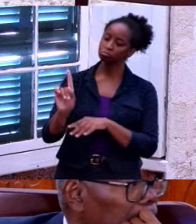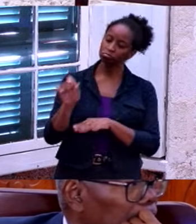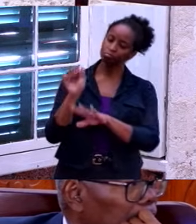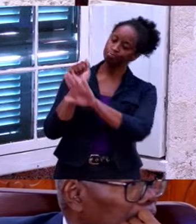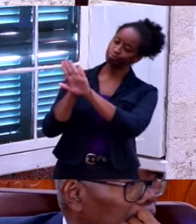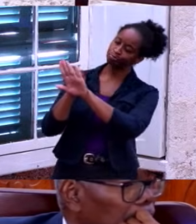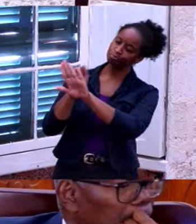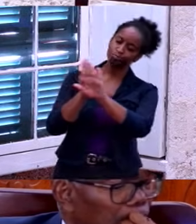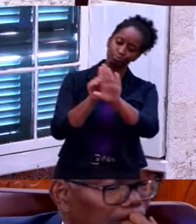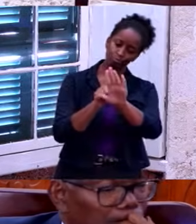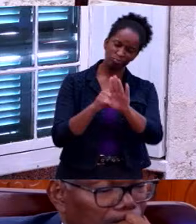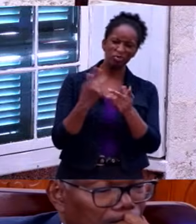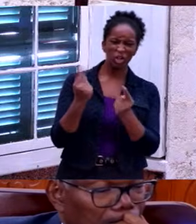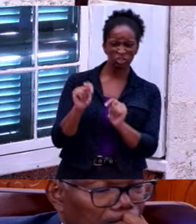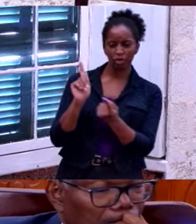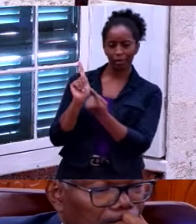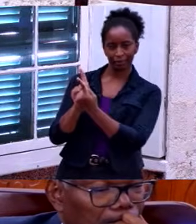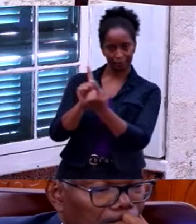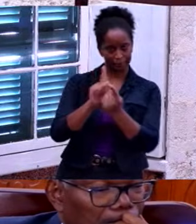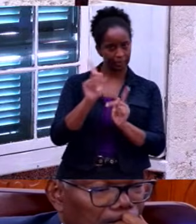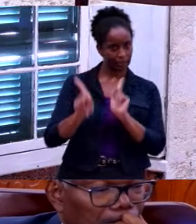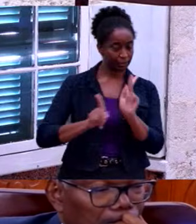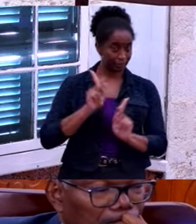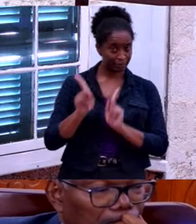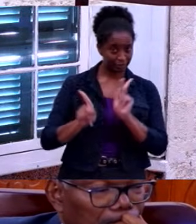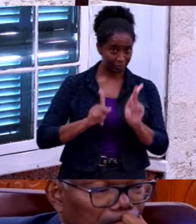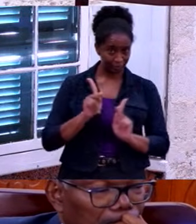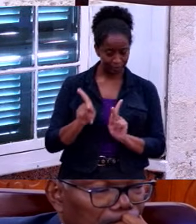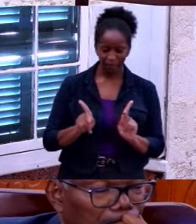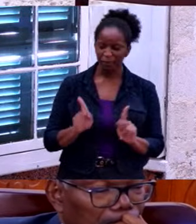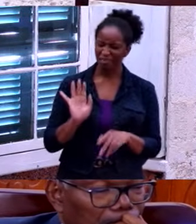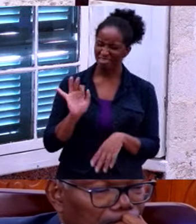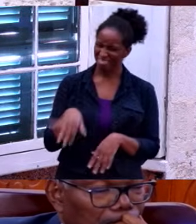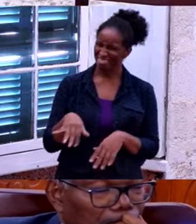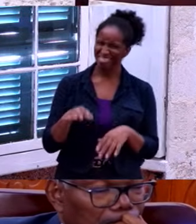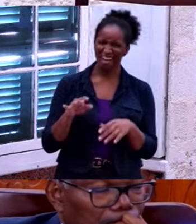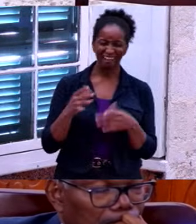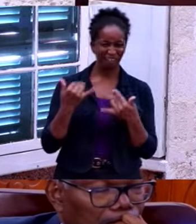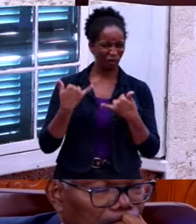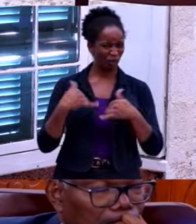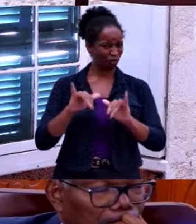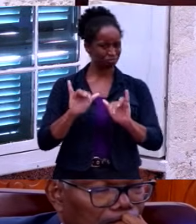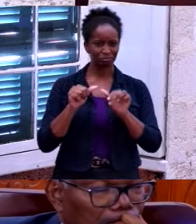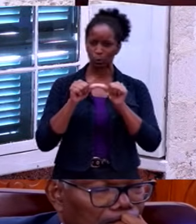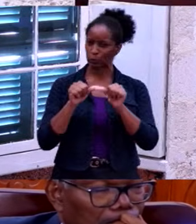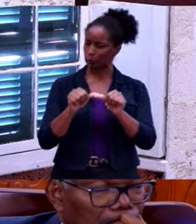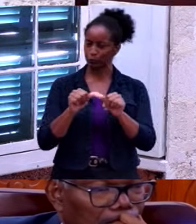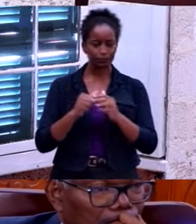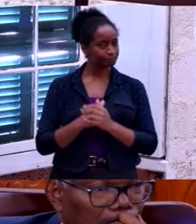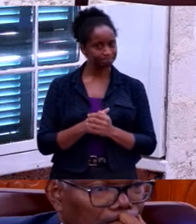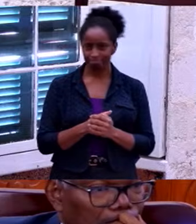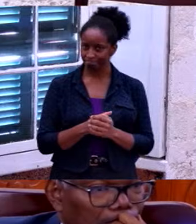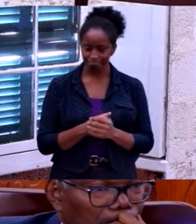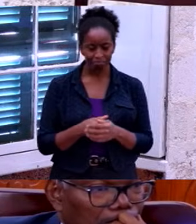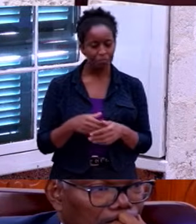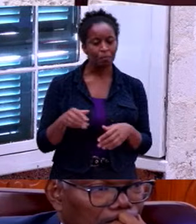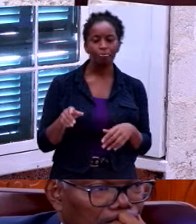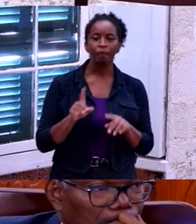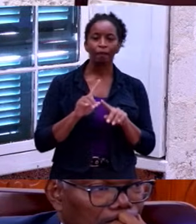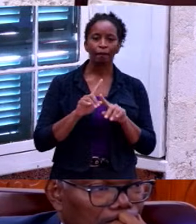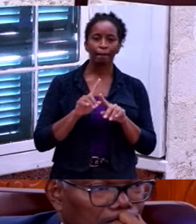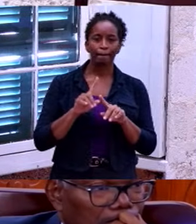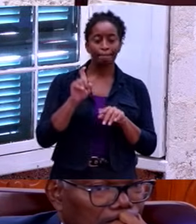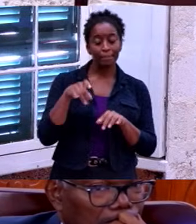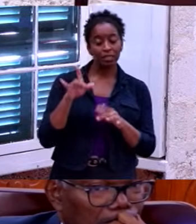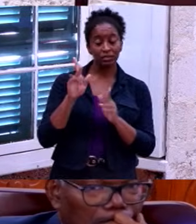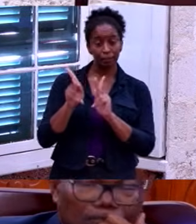making contact with constituents or prospective constituents. And I think we have to ask ourselves the question, do